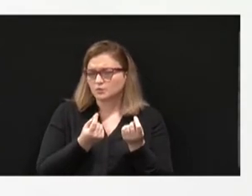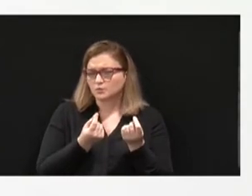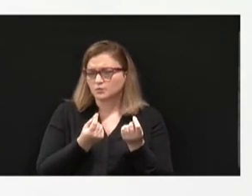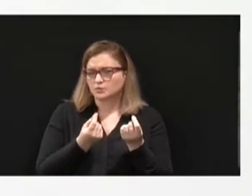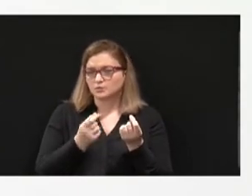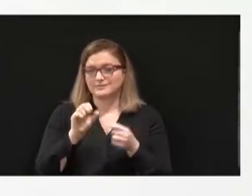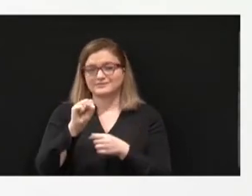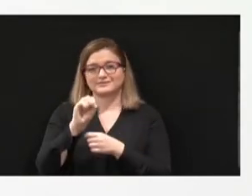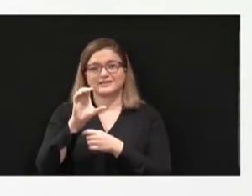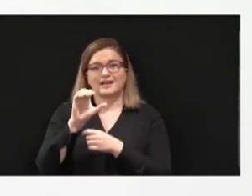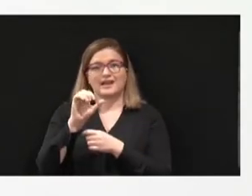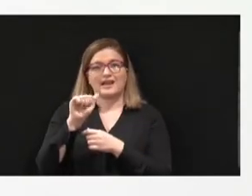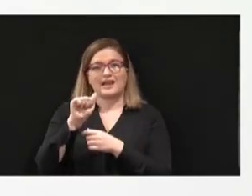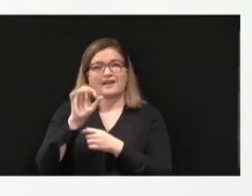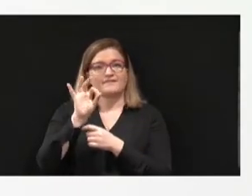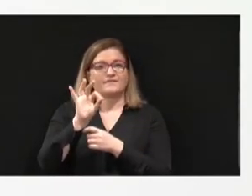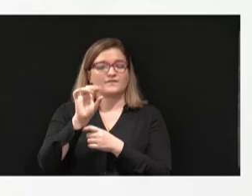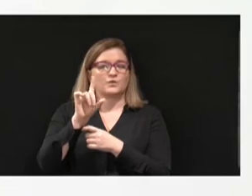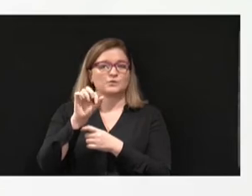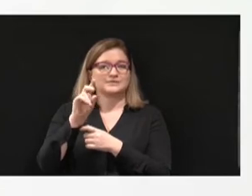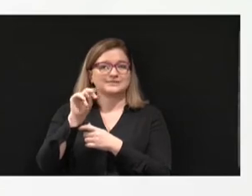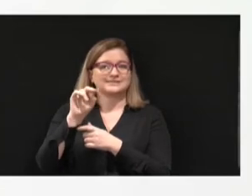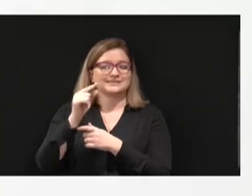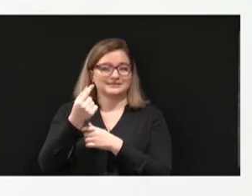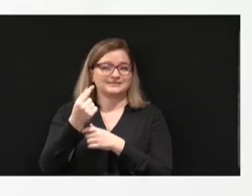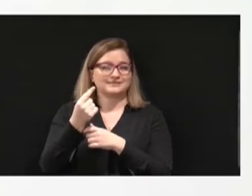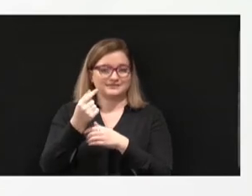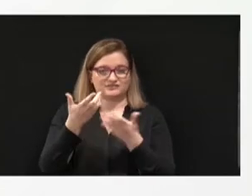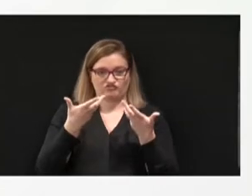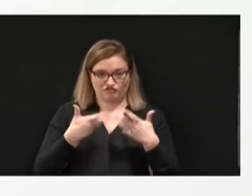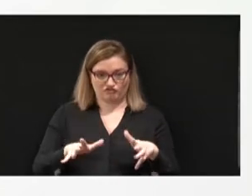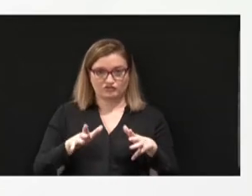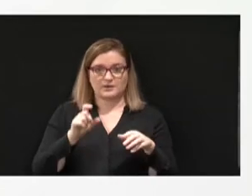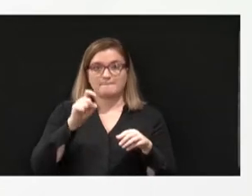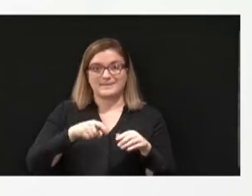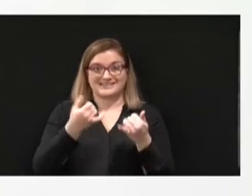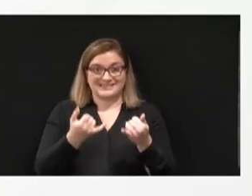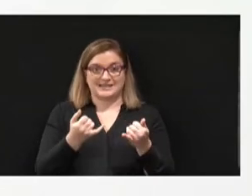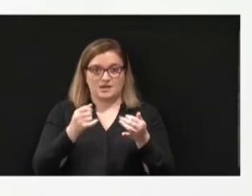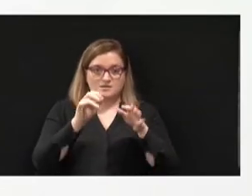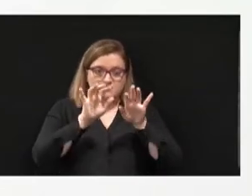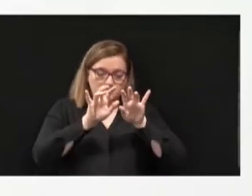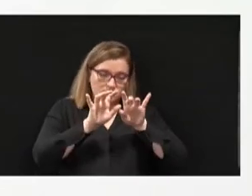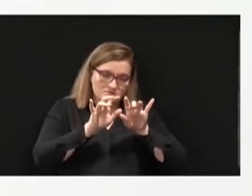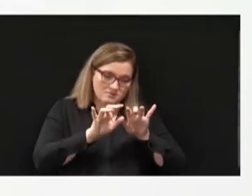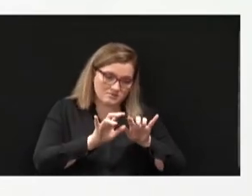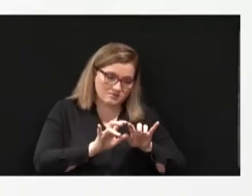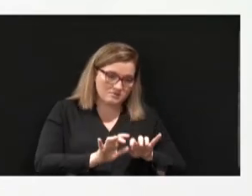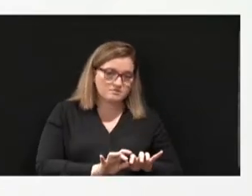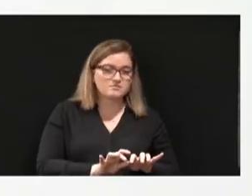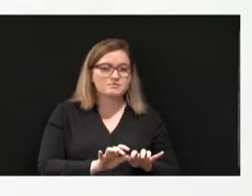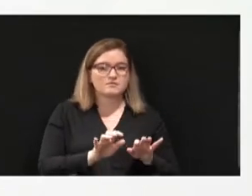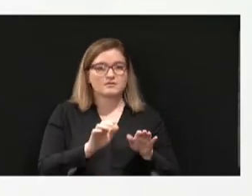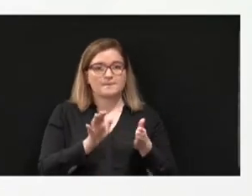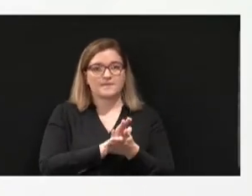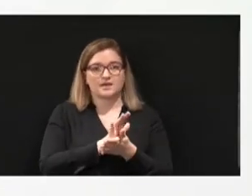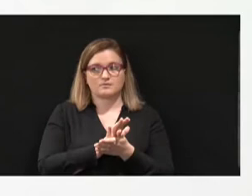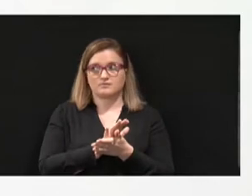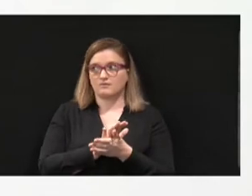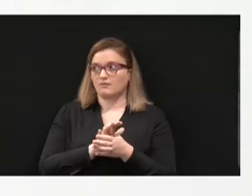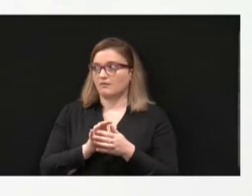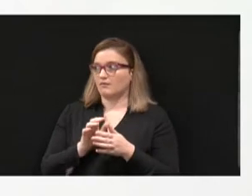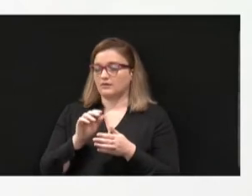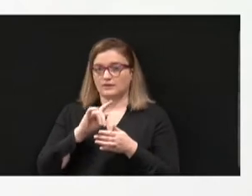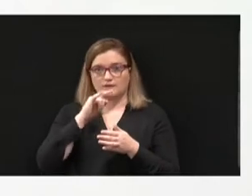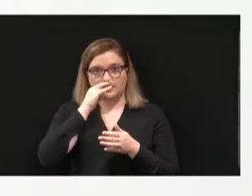scaffolding done for our pre-write done so that we can now take these ideas and put them into a paper. You would have thought I told them we were going to go have